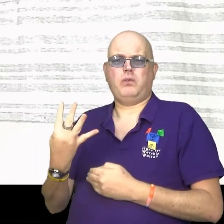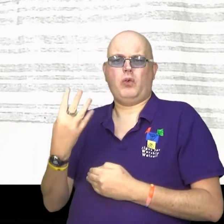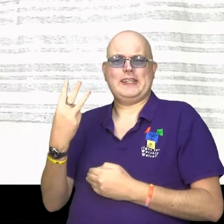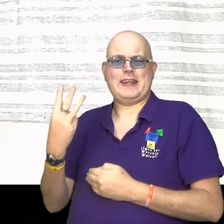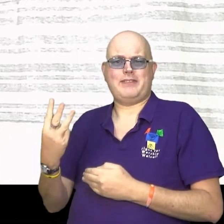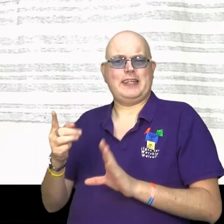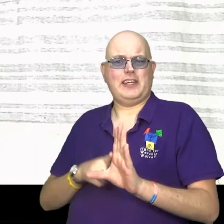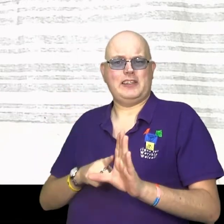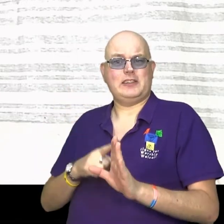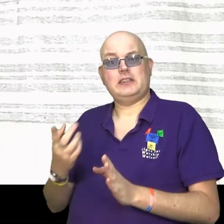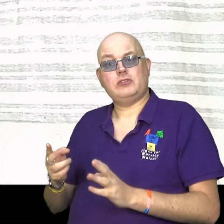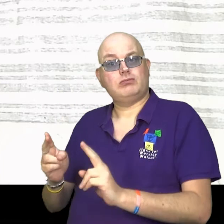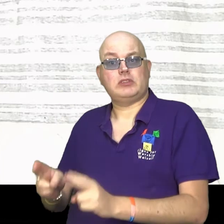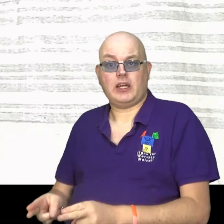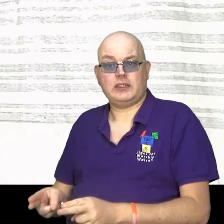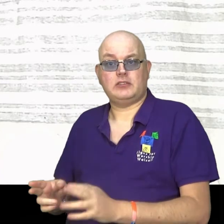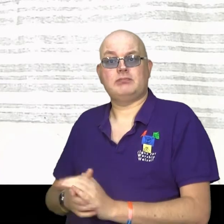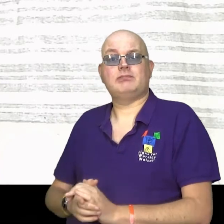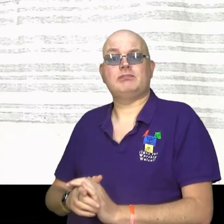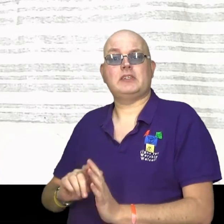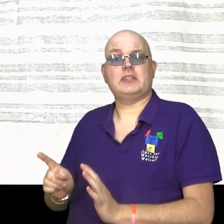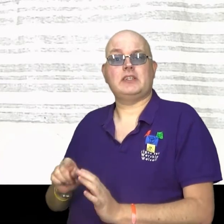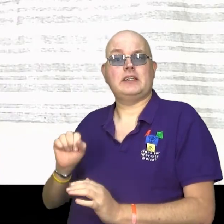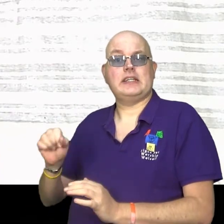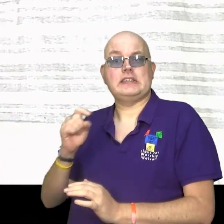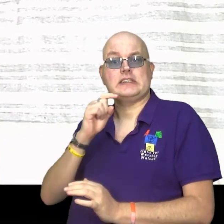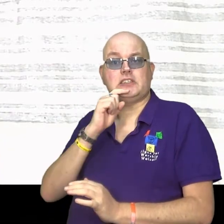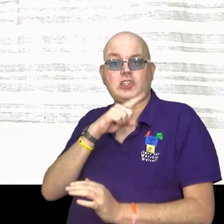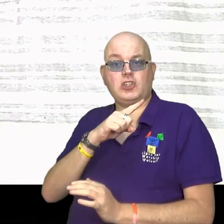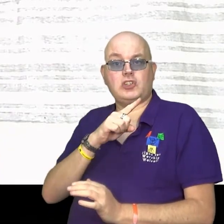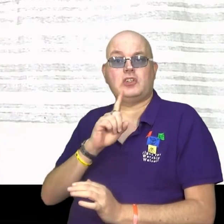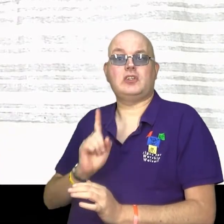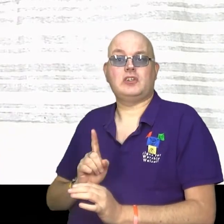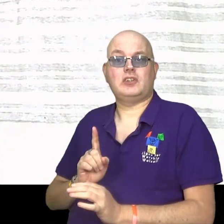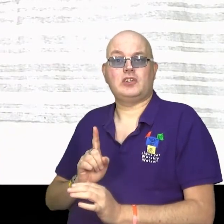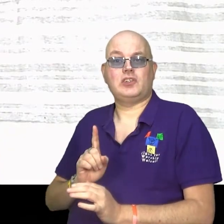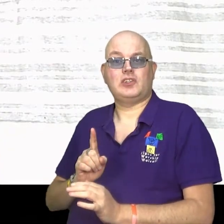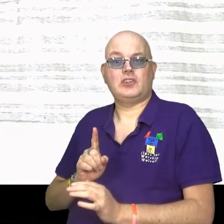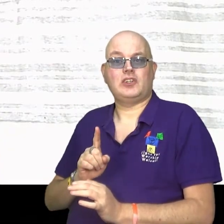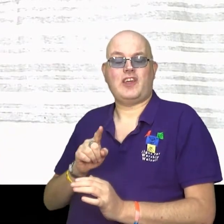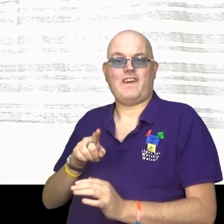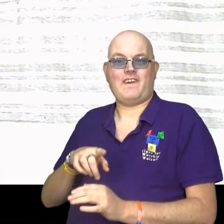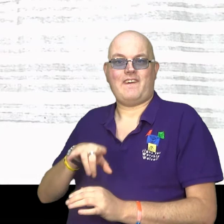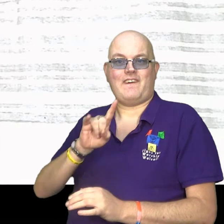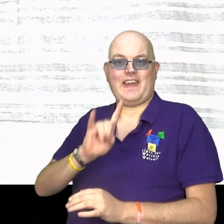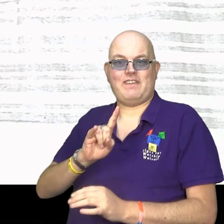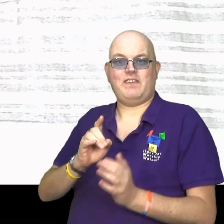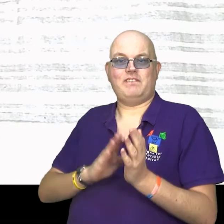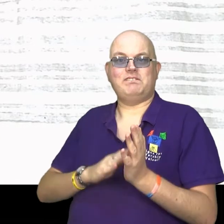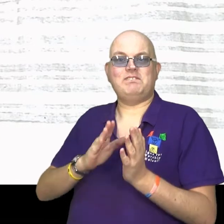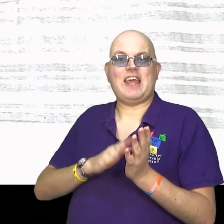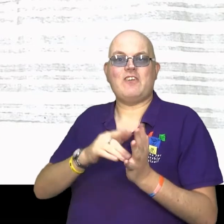43 years, and then he died. And after this, his son, wait for it,